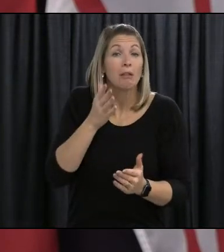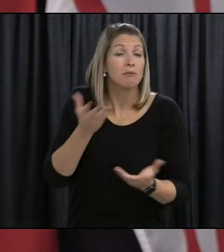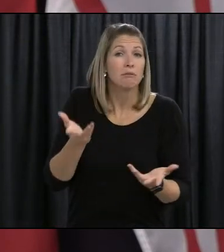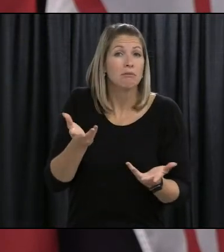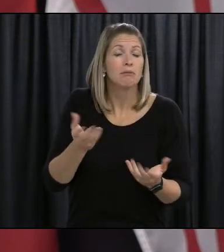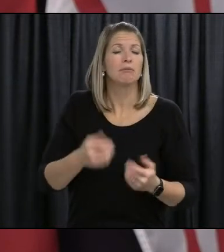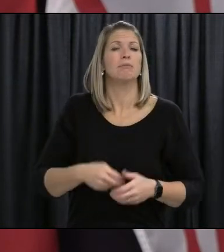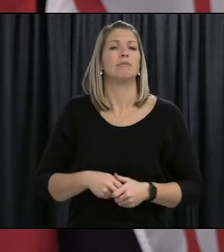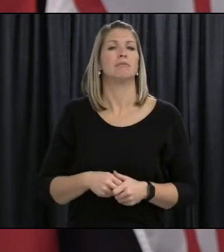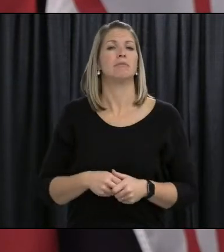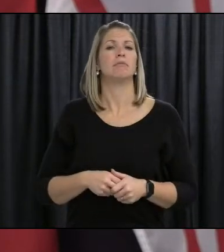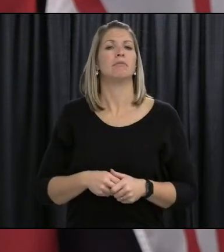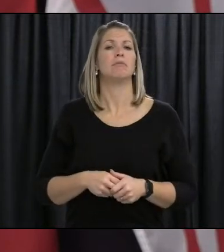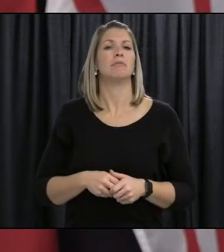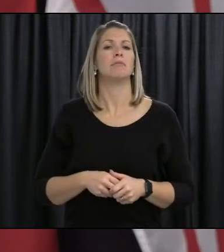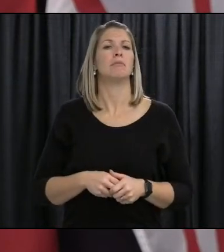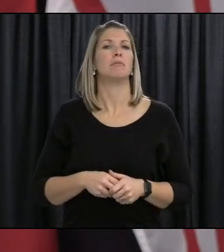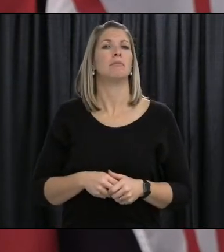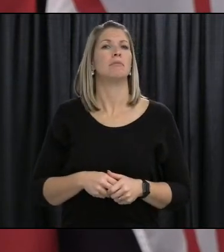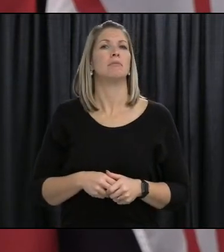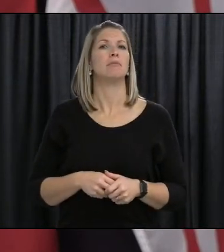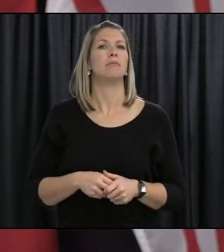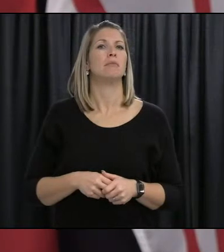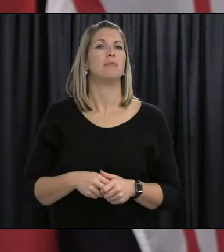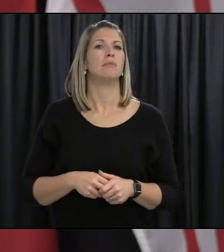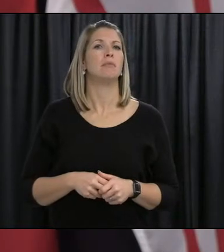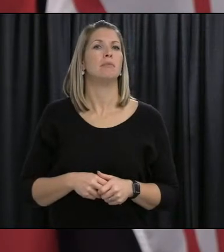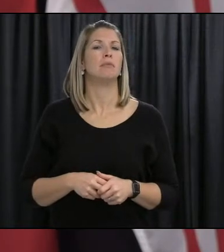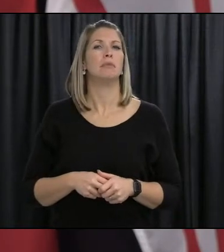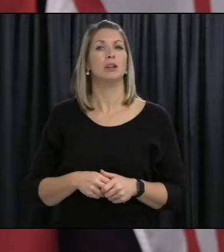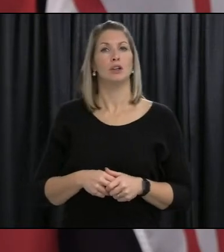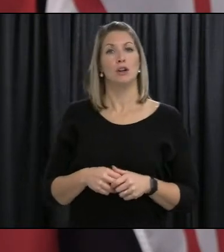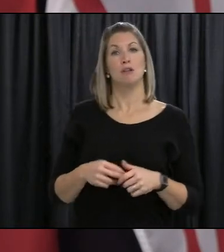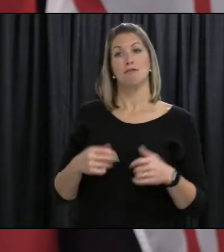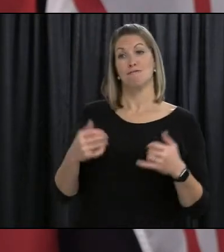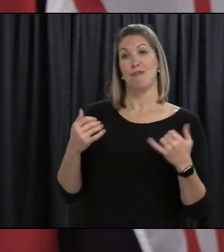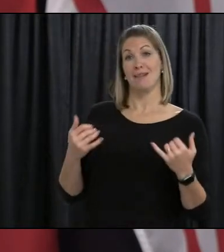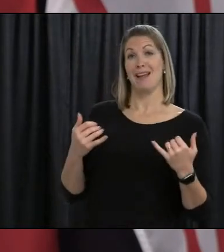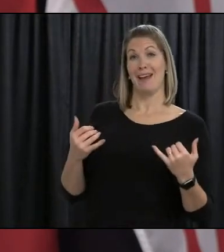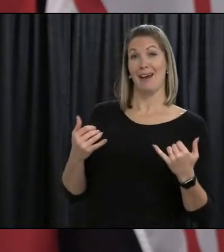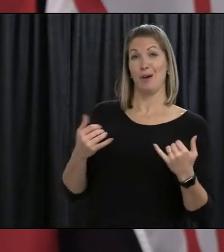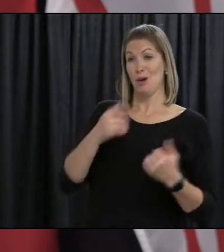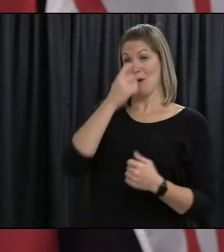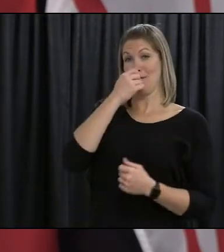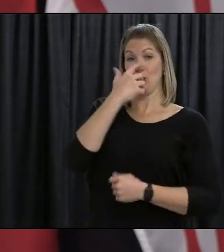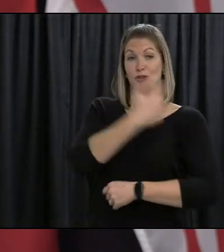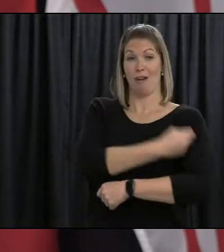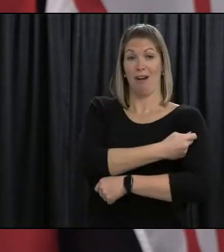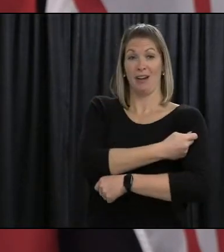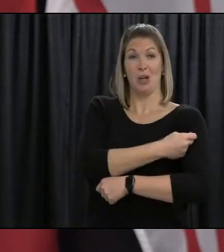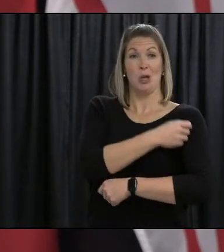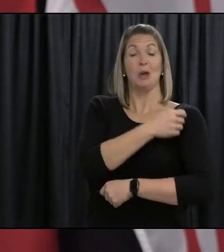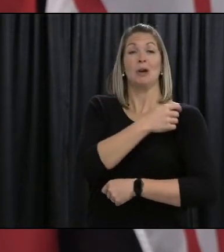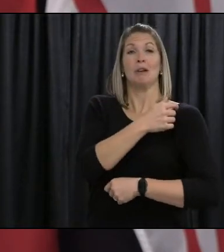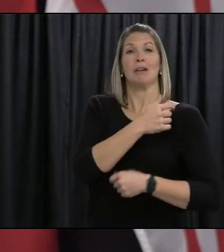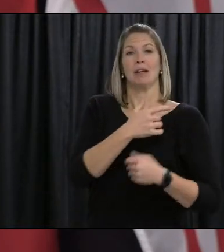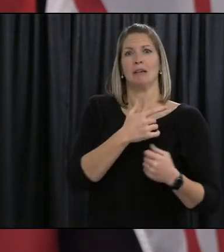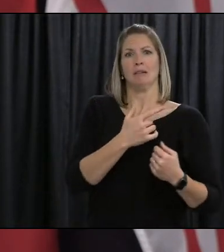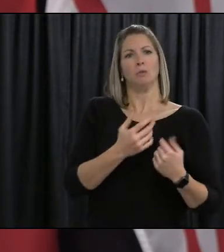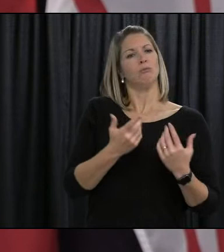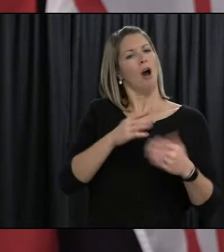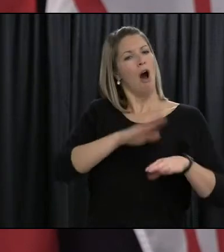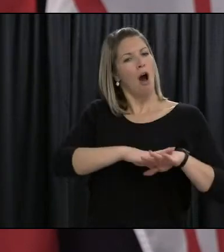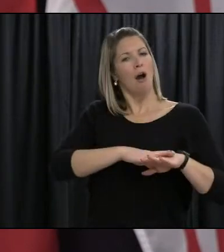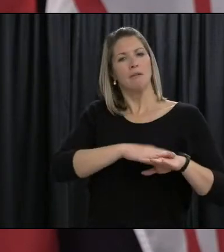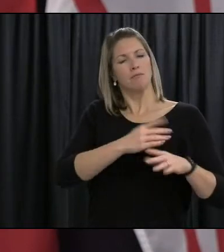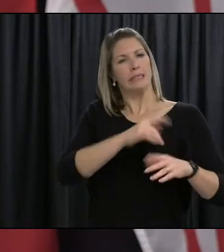the things we said was that this, in a sense, was a dry run for when the COVID vaccine would be available, and particularly our